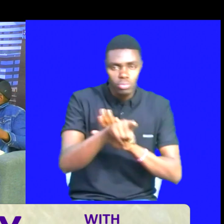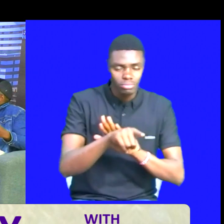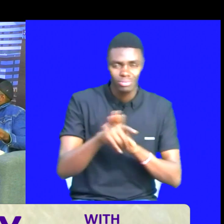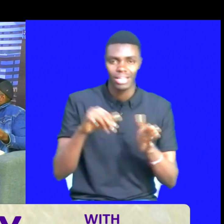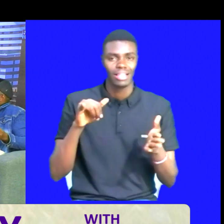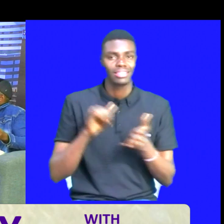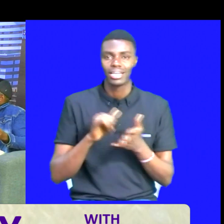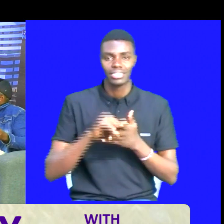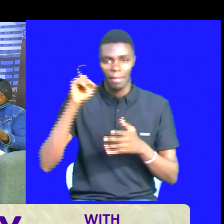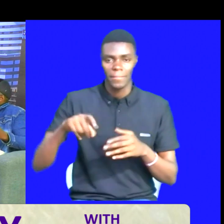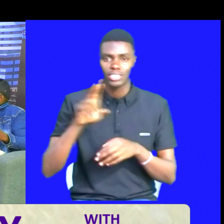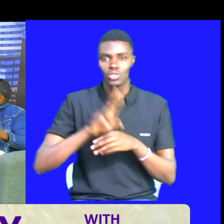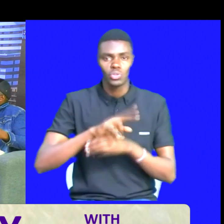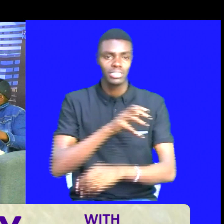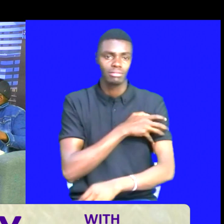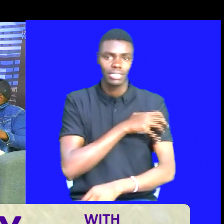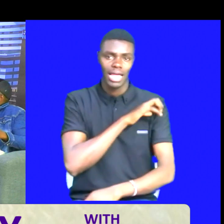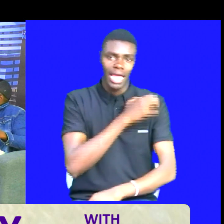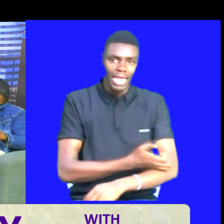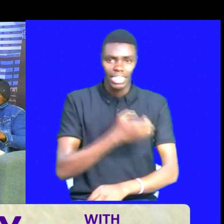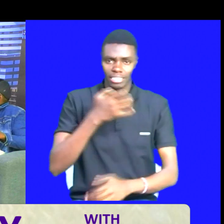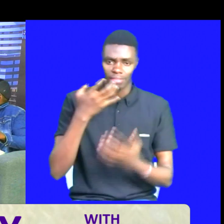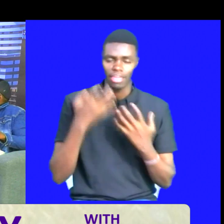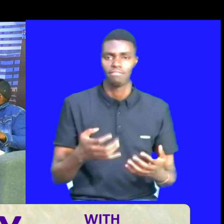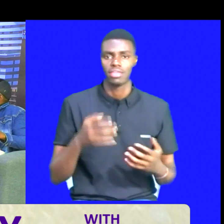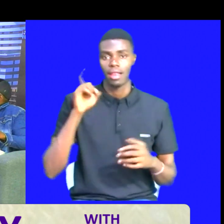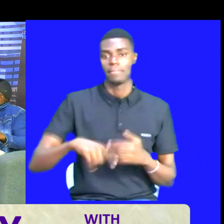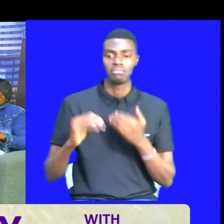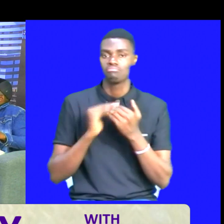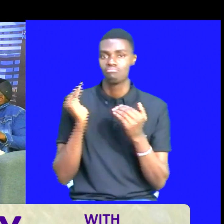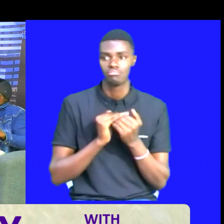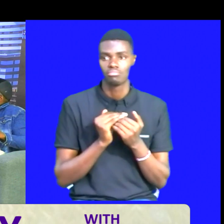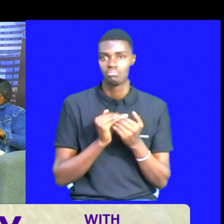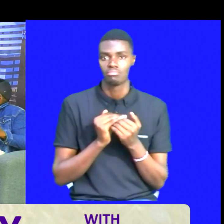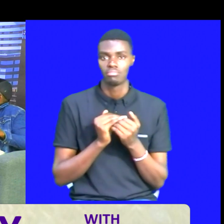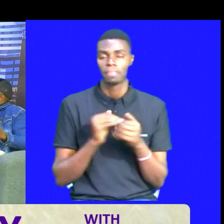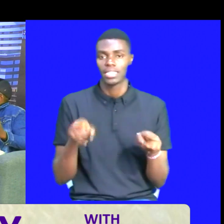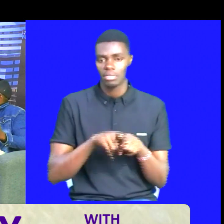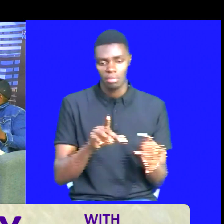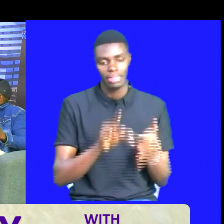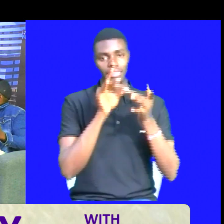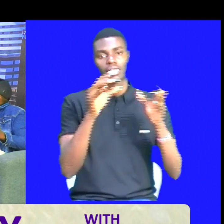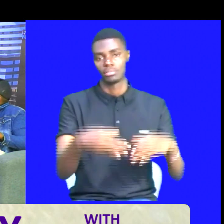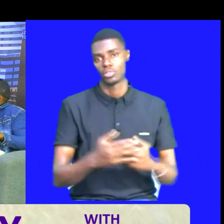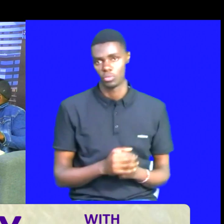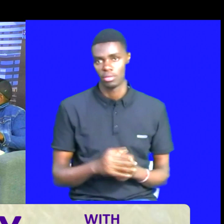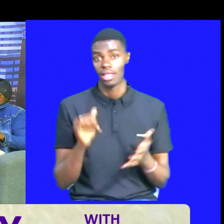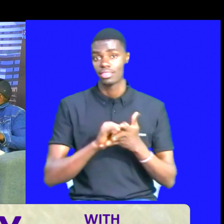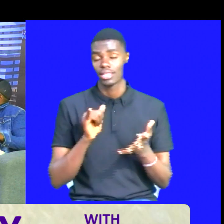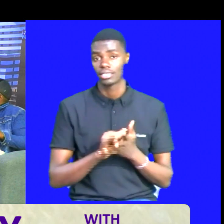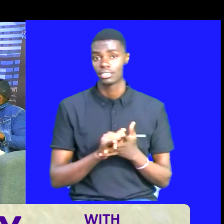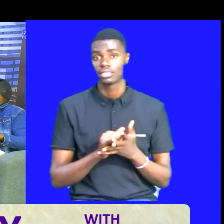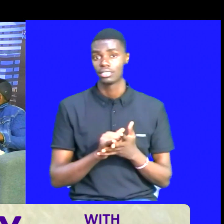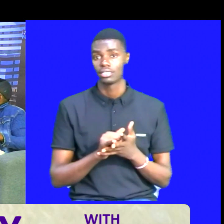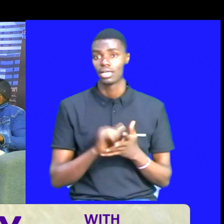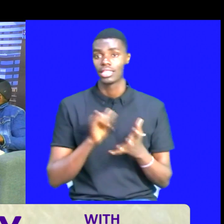takes a lot of strength. Right. Which these people should be taken care of as if they are a special group. Right. That is the way it should be. It